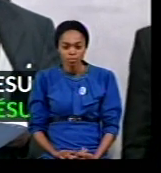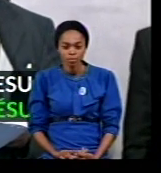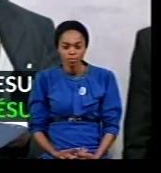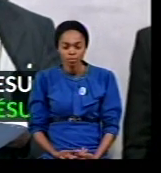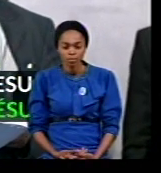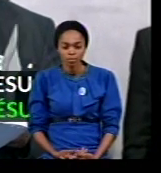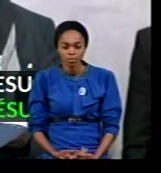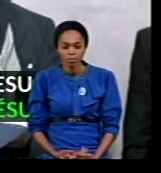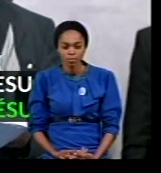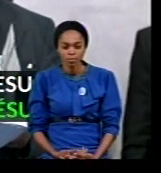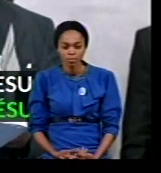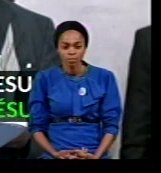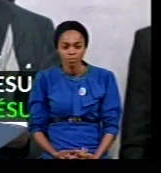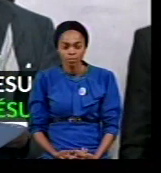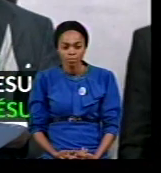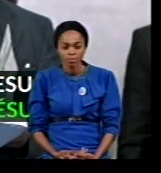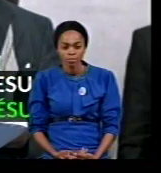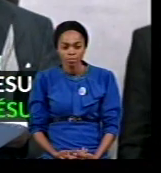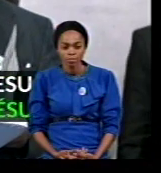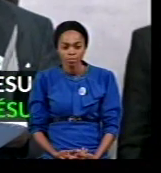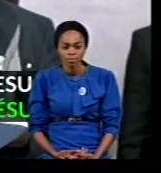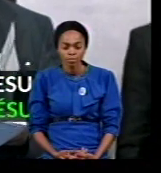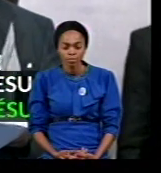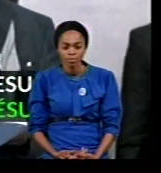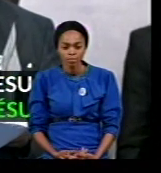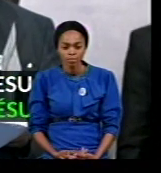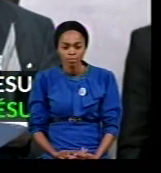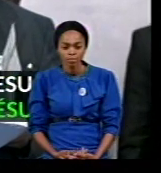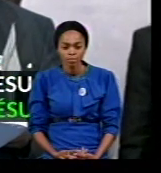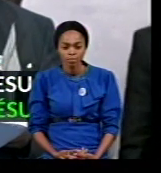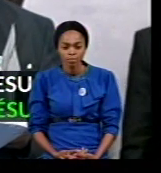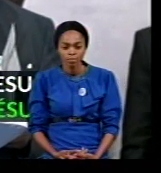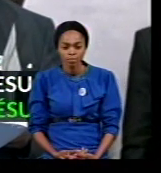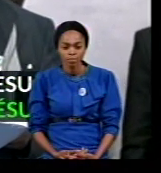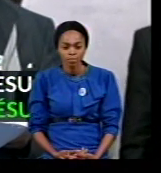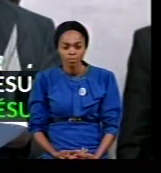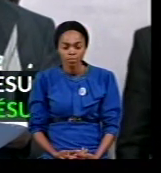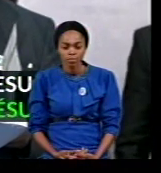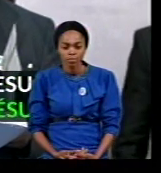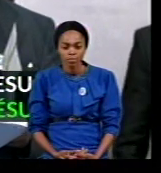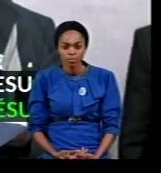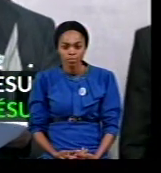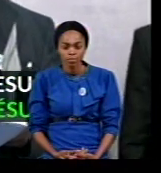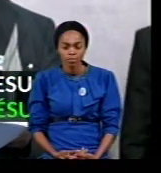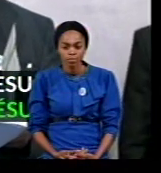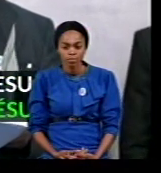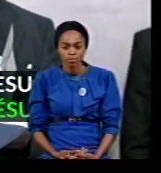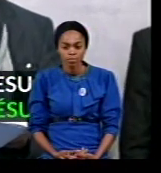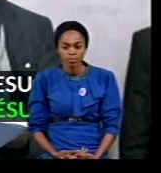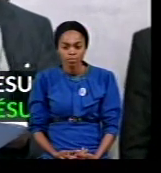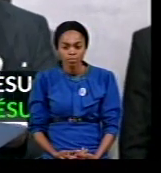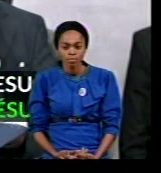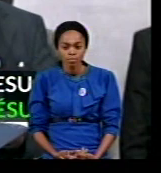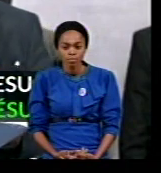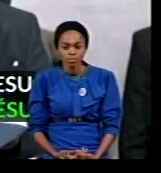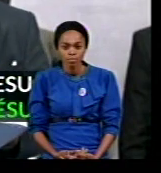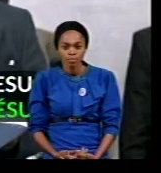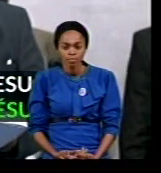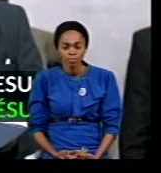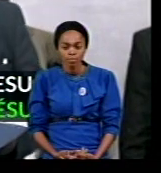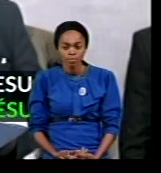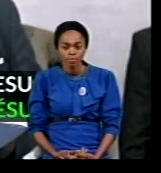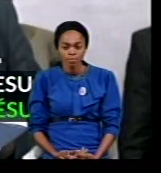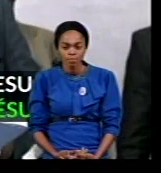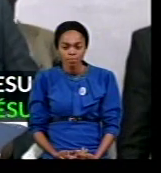to God in prayer today, don't never say to God, if thou, because we will never question the faithfulness of God. He will